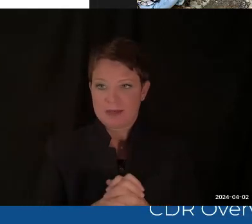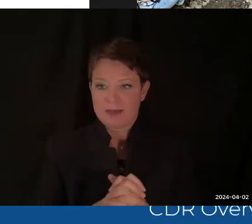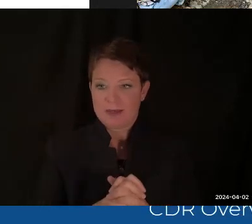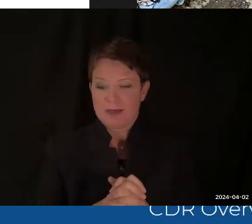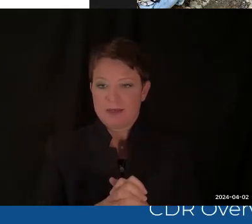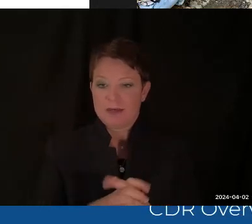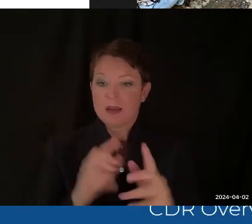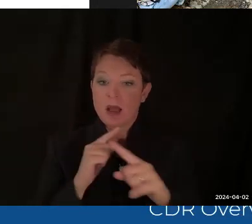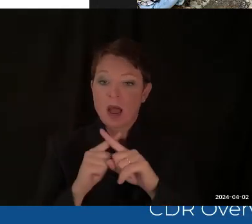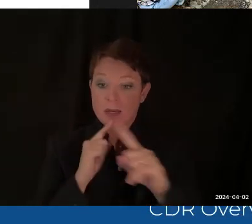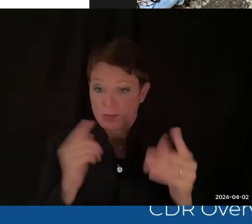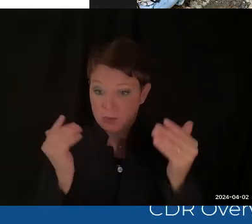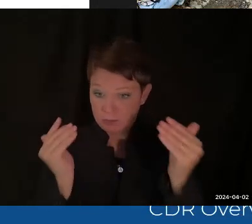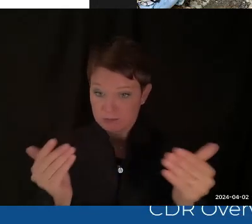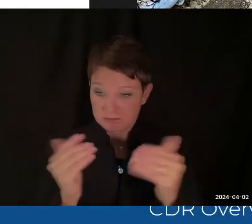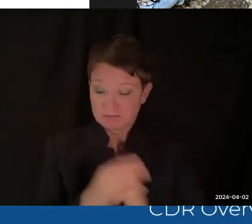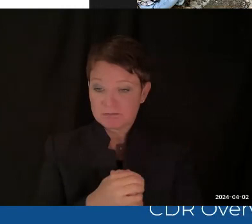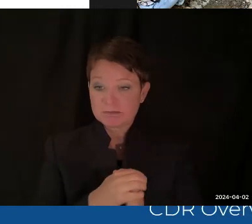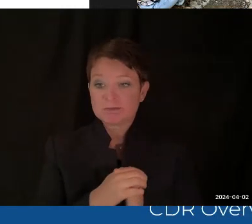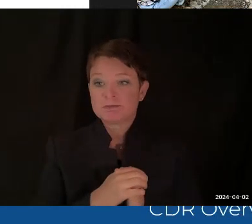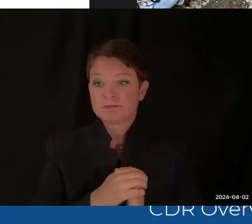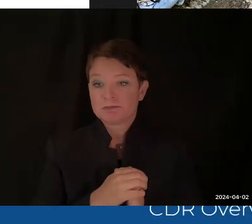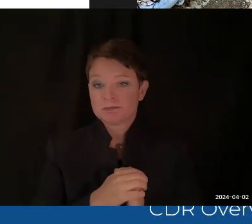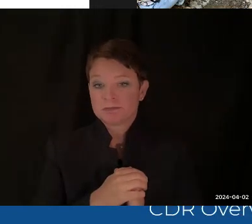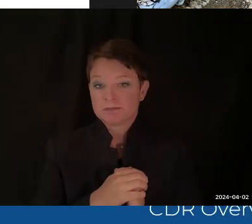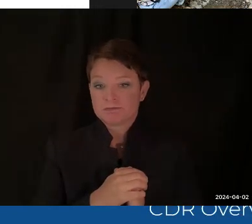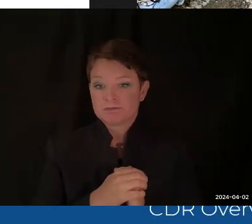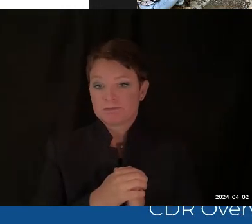Should be able to unmute at this time.